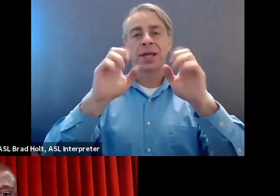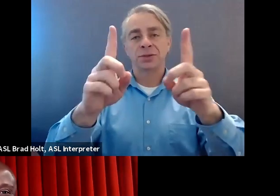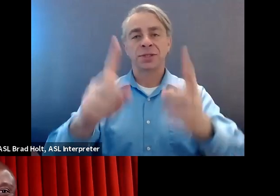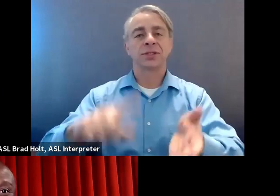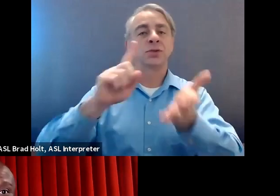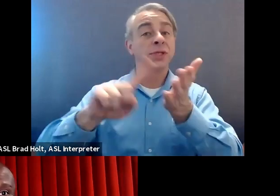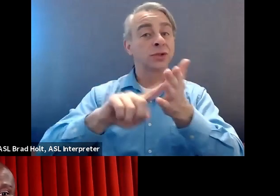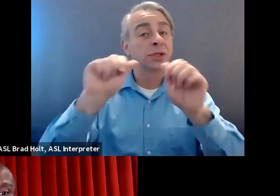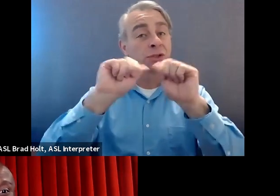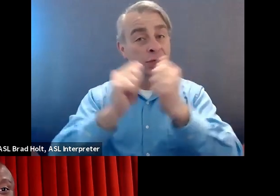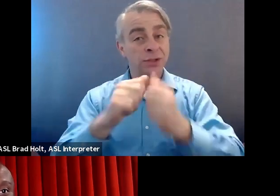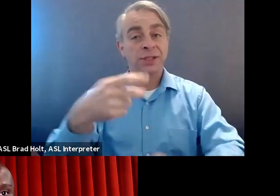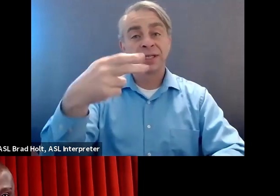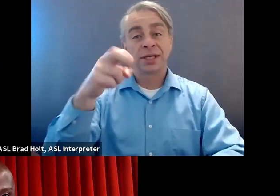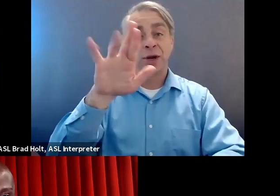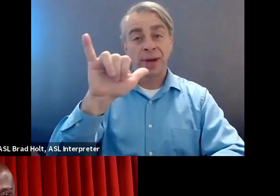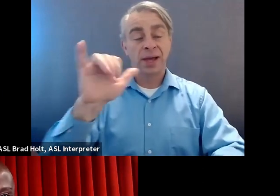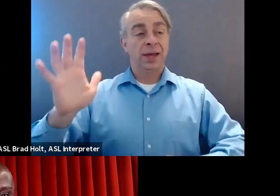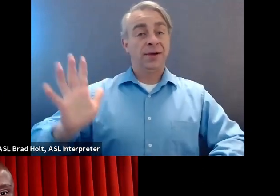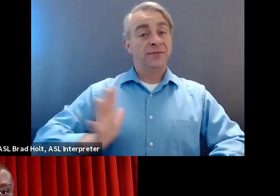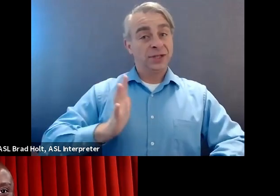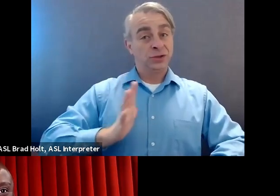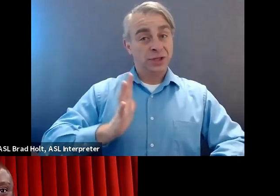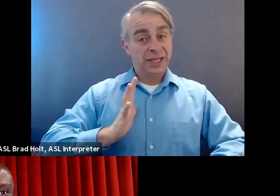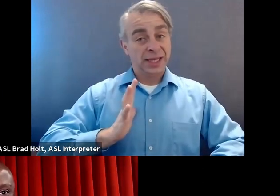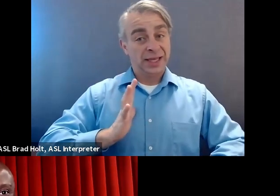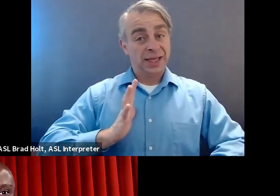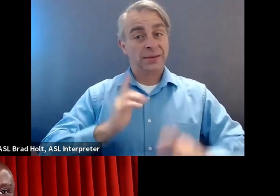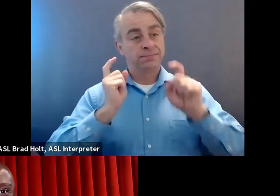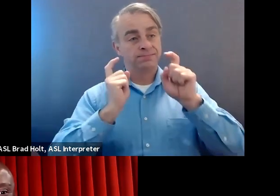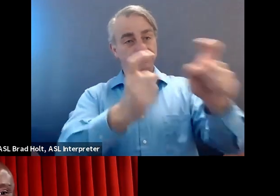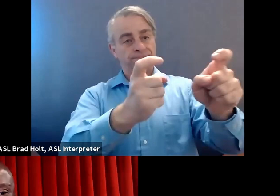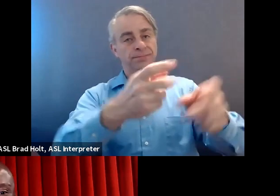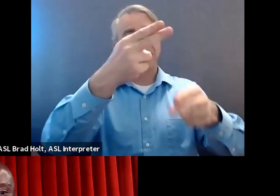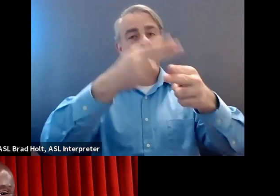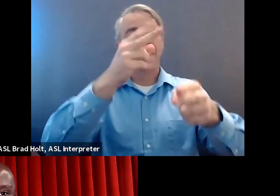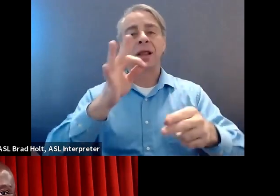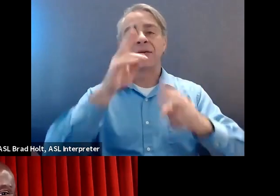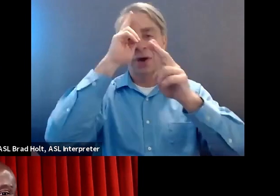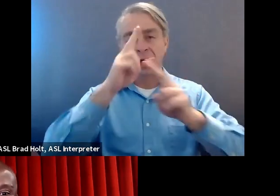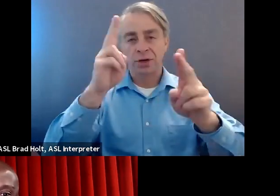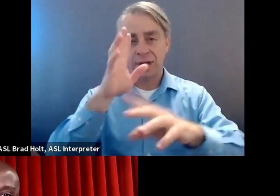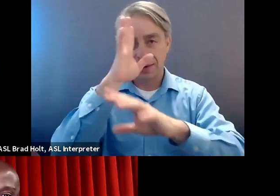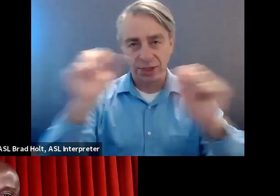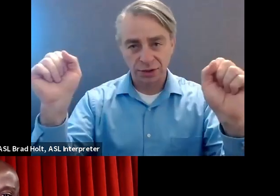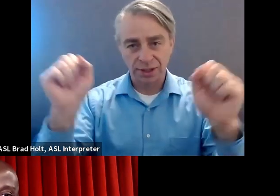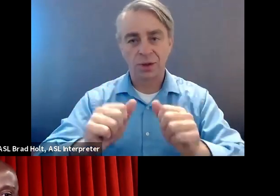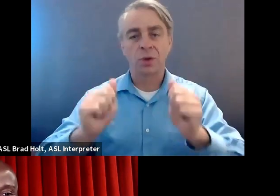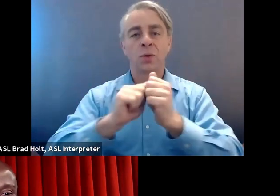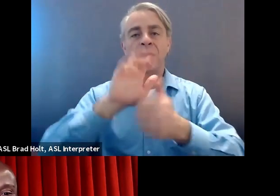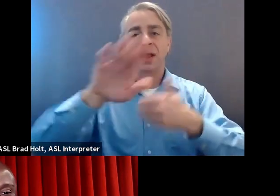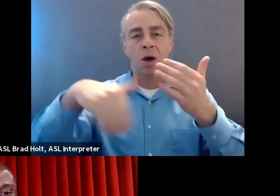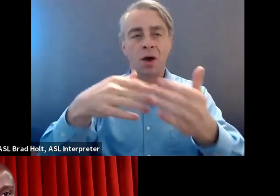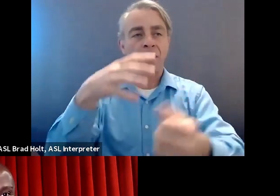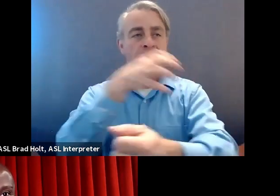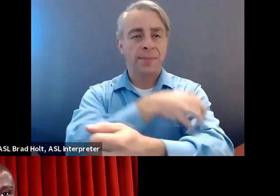Association hereby officially accords the title of honorary president with all the attendant